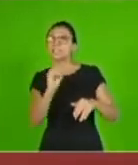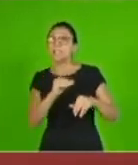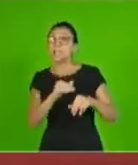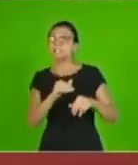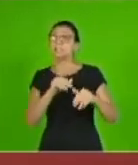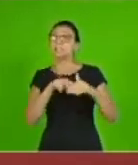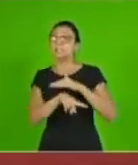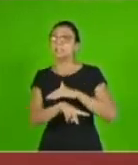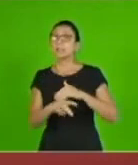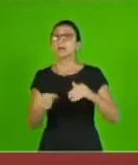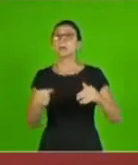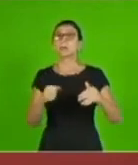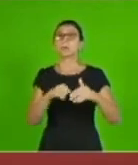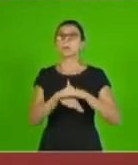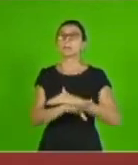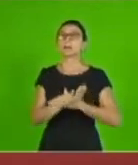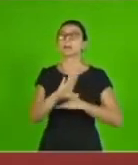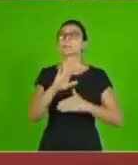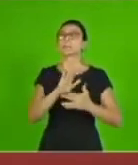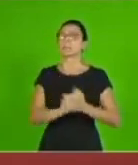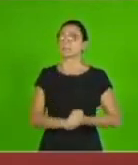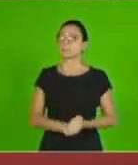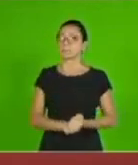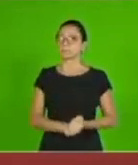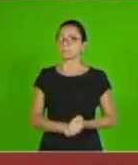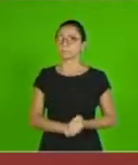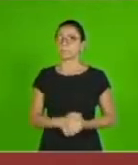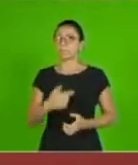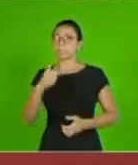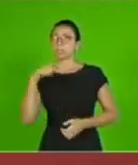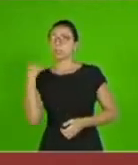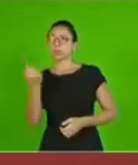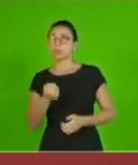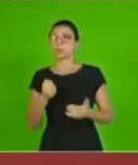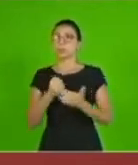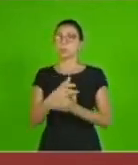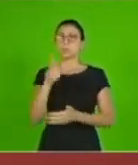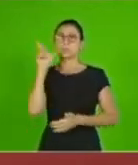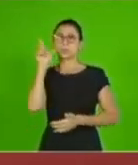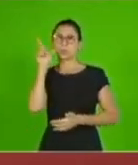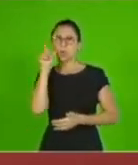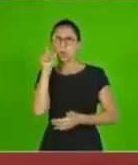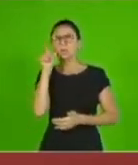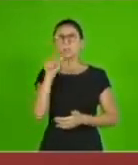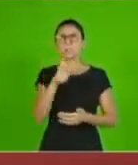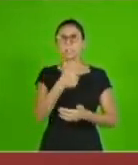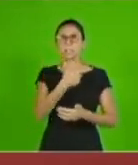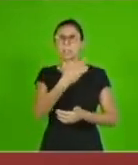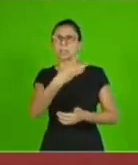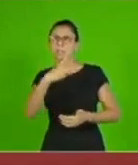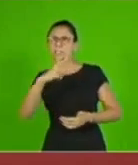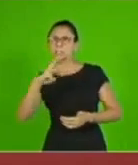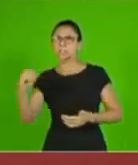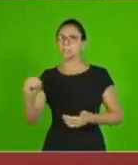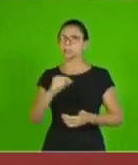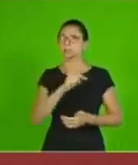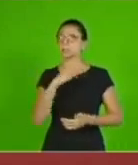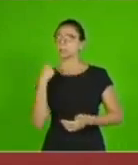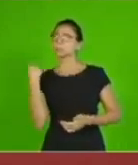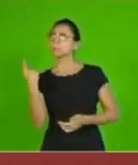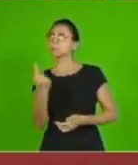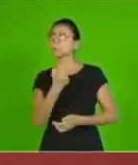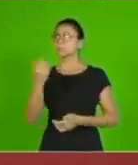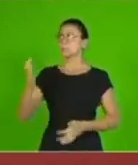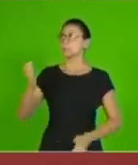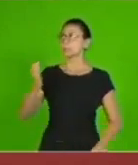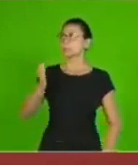garage. I'm going to go to heaven because I have a store that brings in a lot of money for me. It's this idea